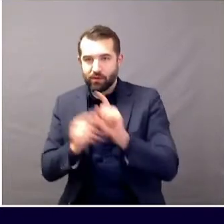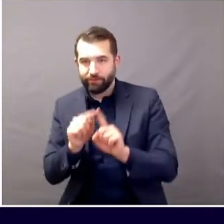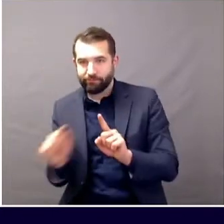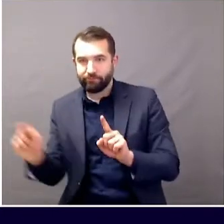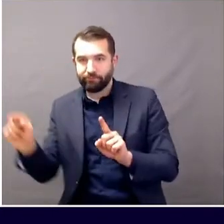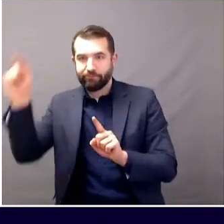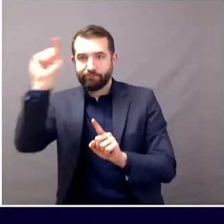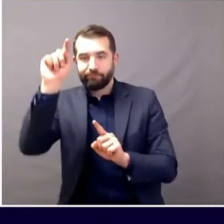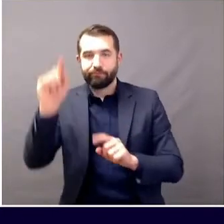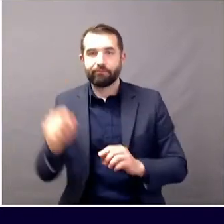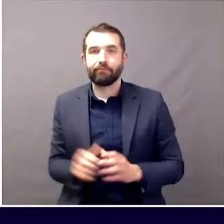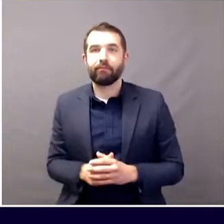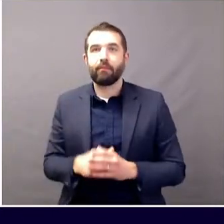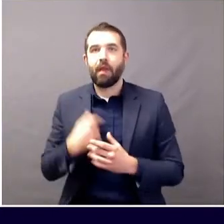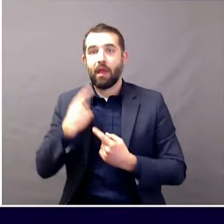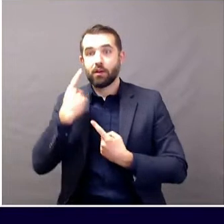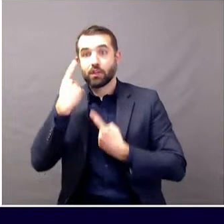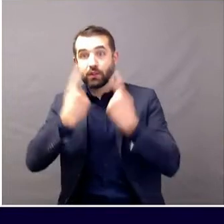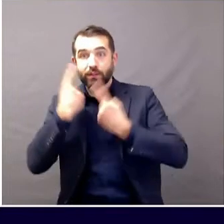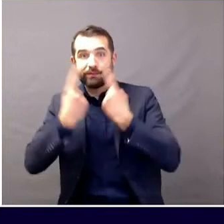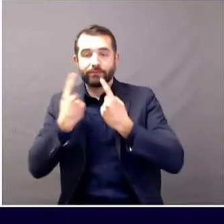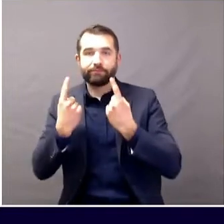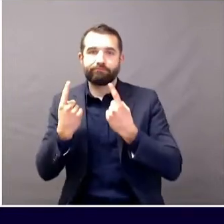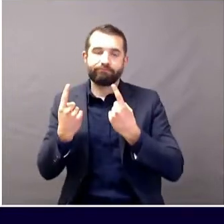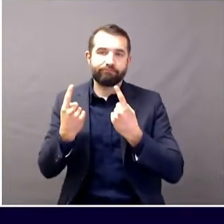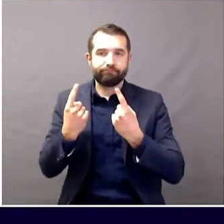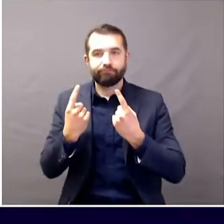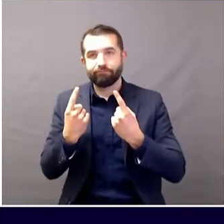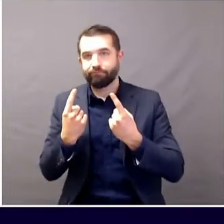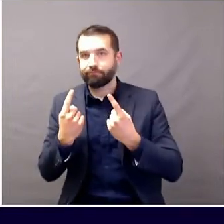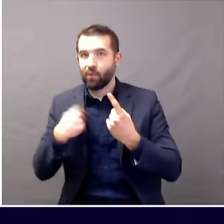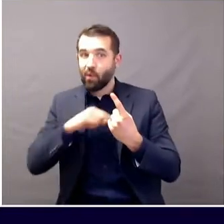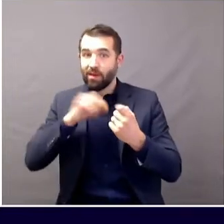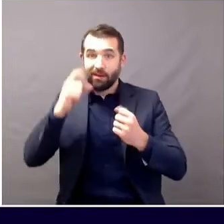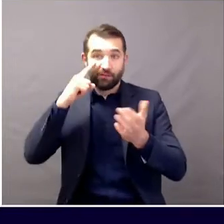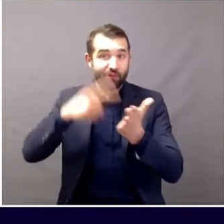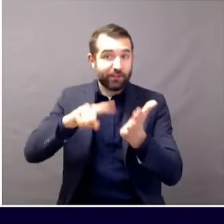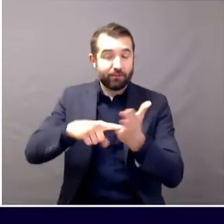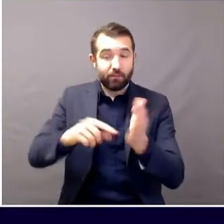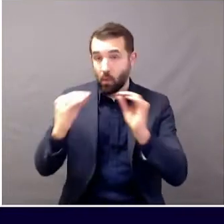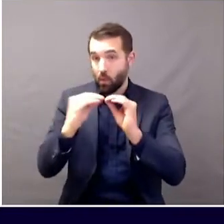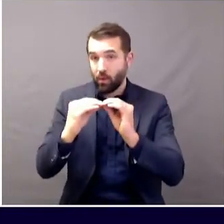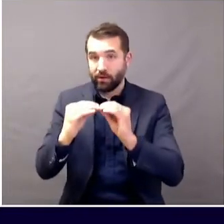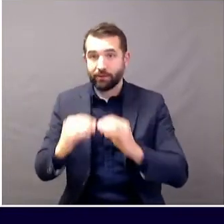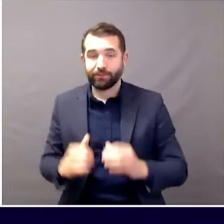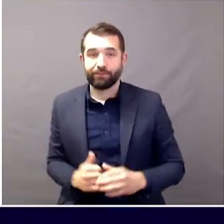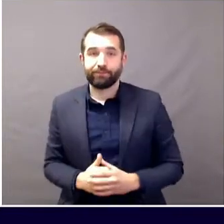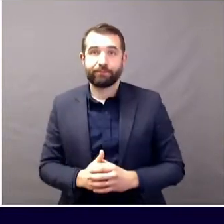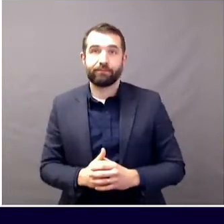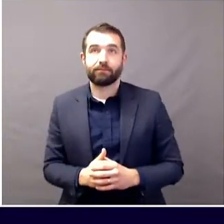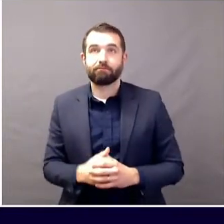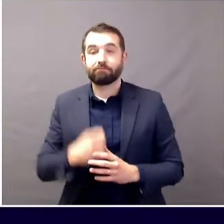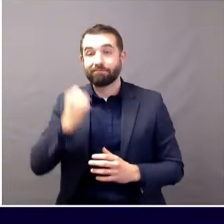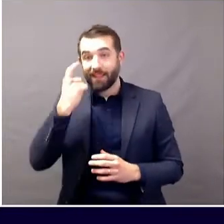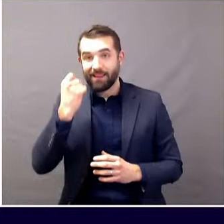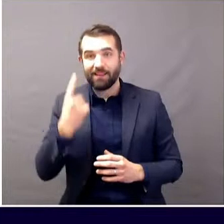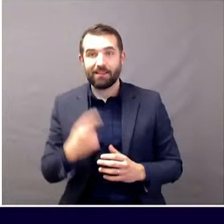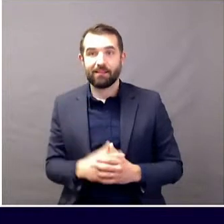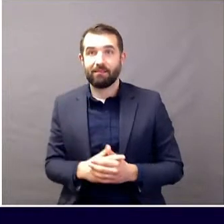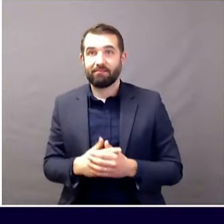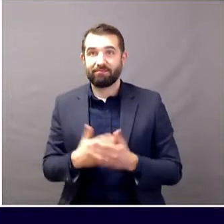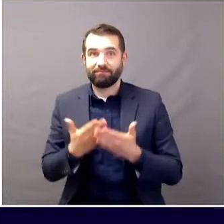do, although, and we can look into that further, Emily, although I think what I'm about to say will not surprise you, which is